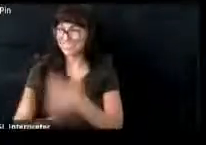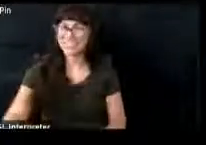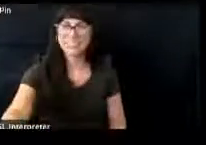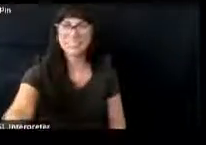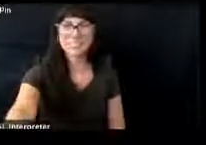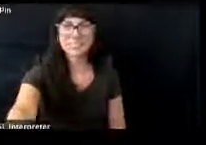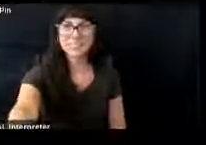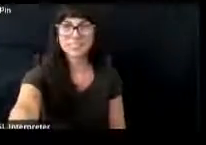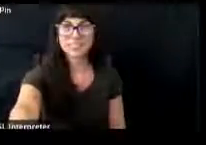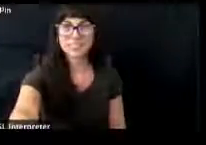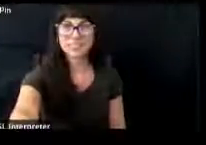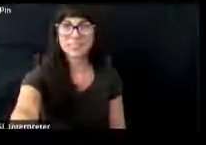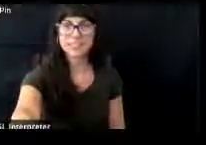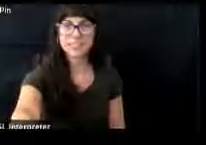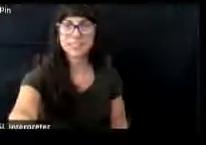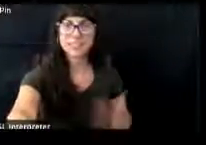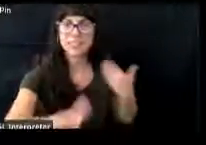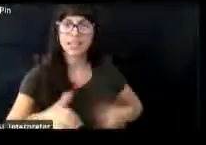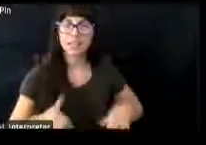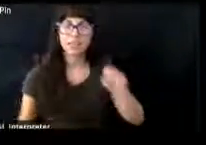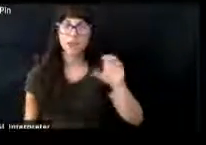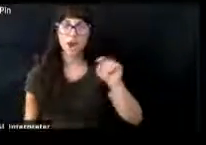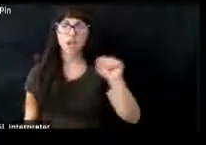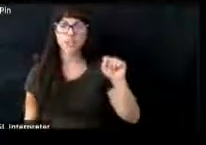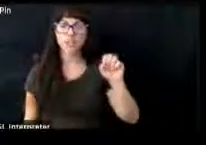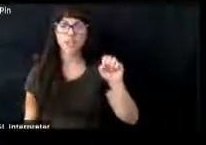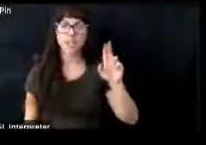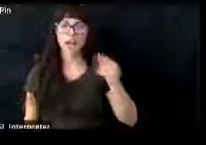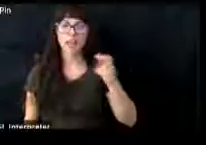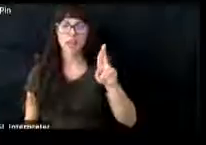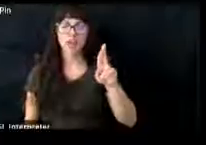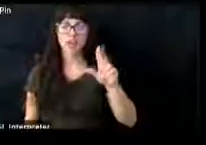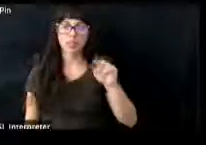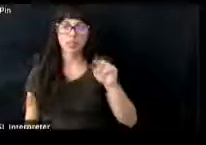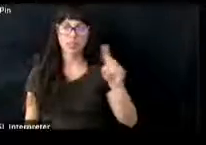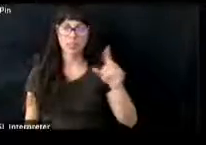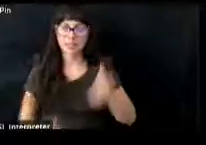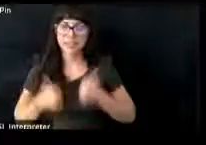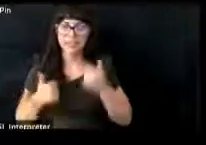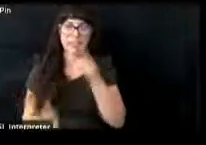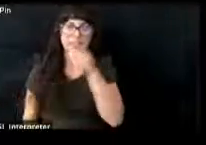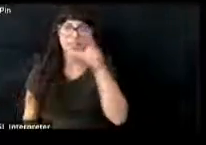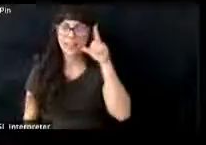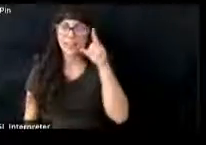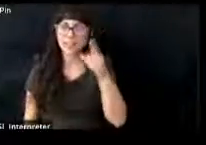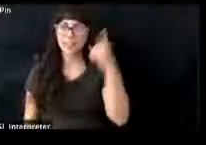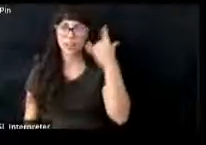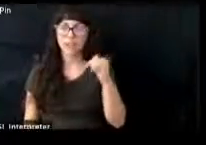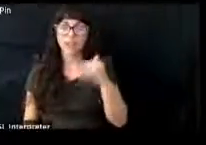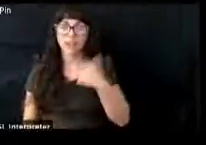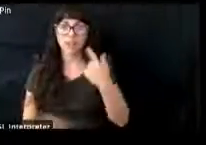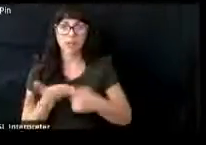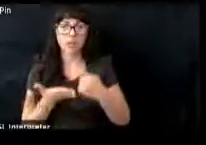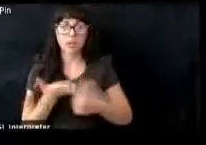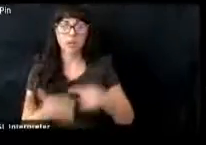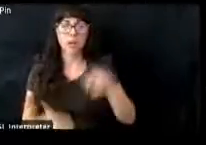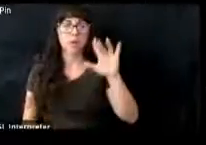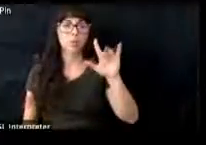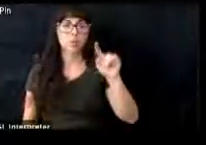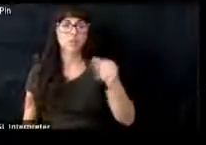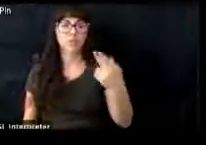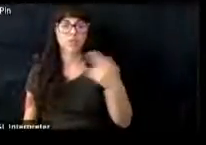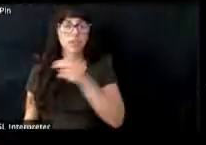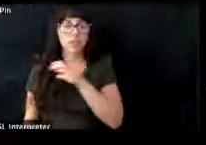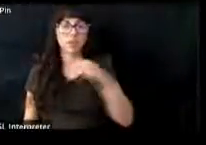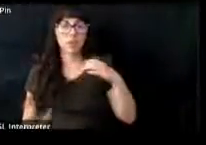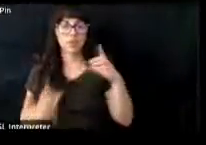Hello, my name is Scott Sutherland. We live in Lancaster, California. I'm calling to discuss the 25th Congressional District